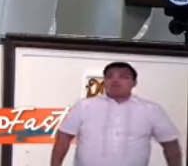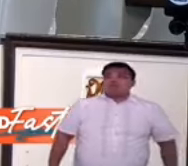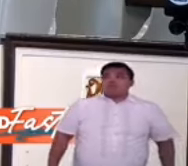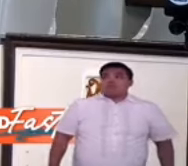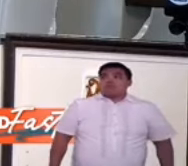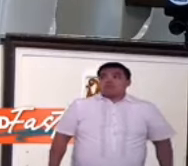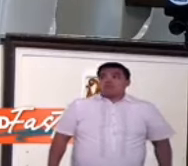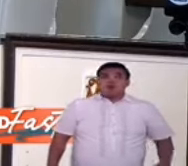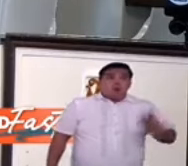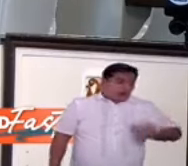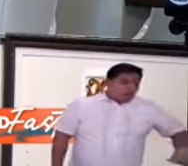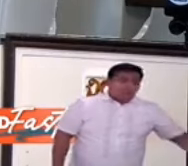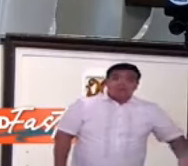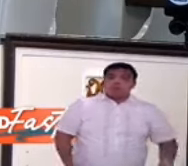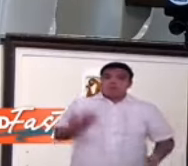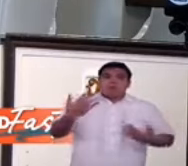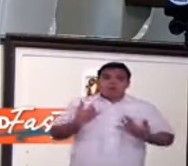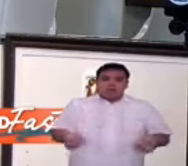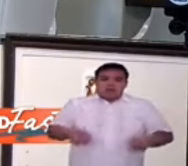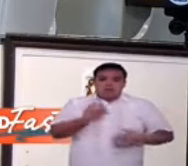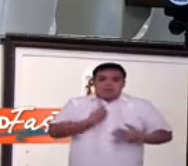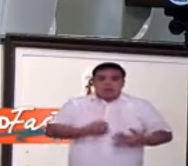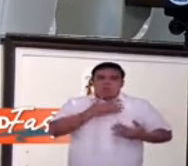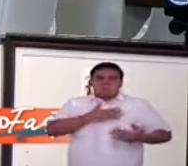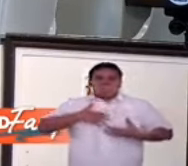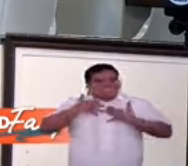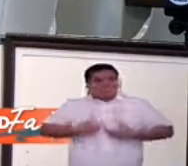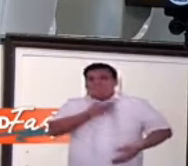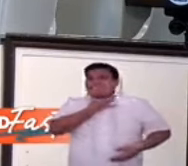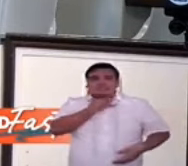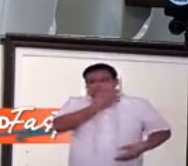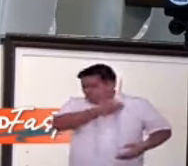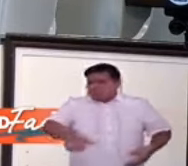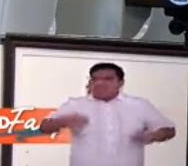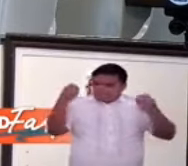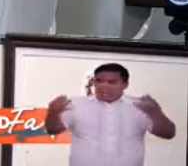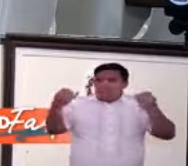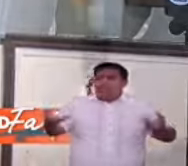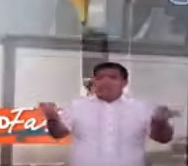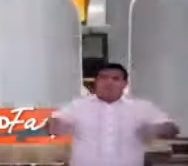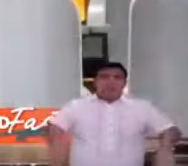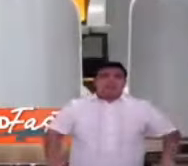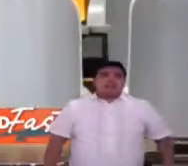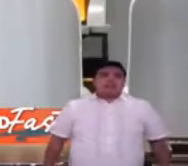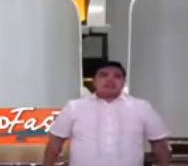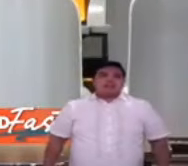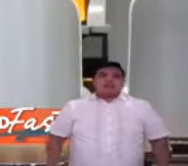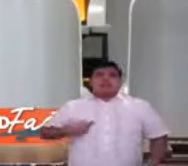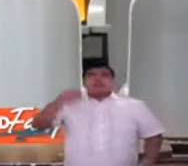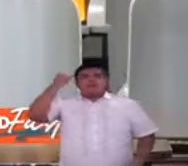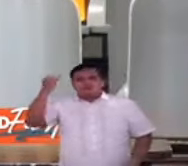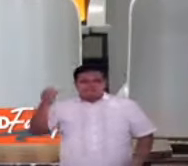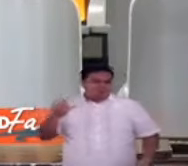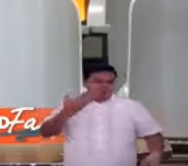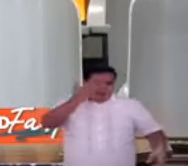Immorality, pornography. Oh, karon mga kaigsunan, daghan kaayo. And you are wondering why